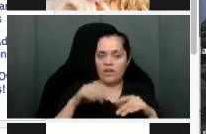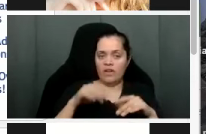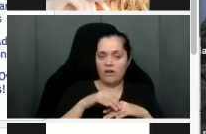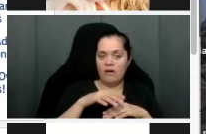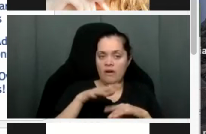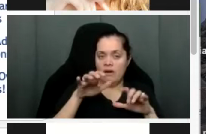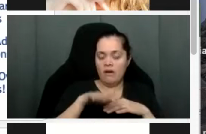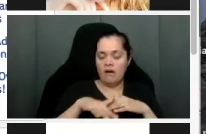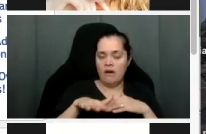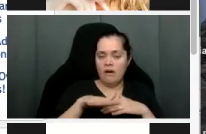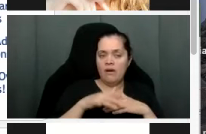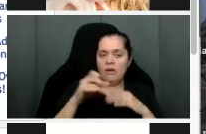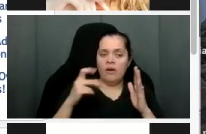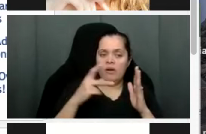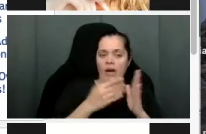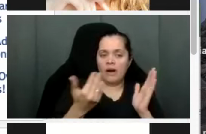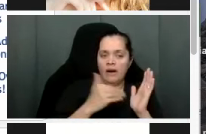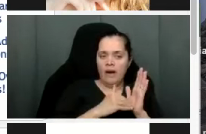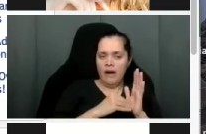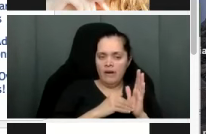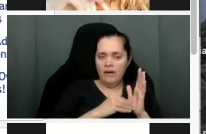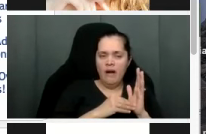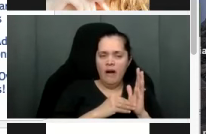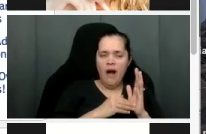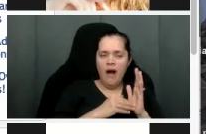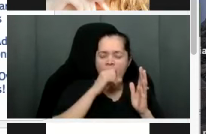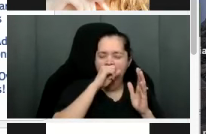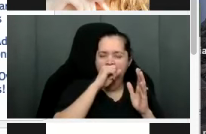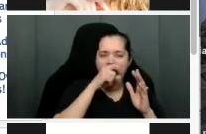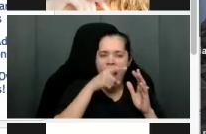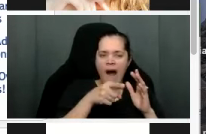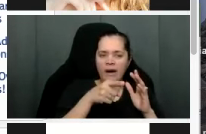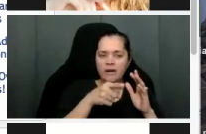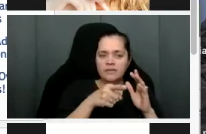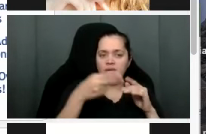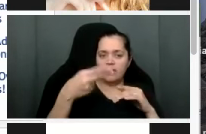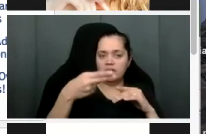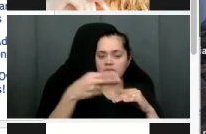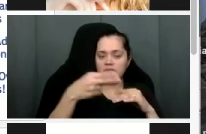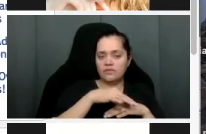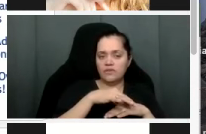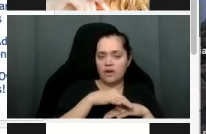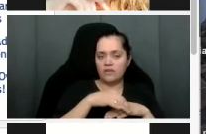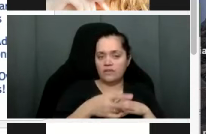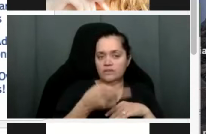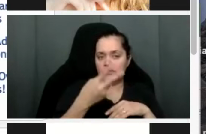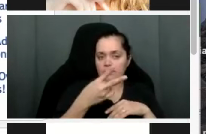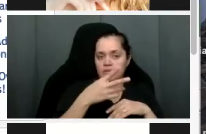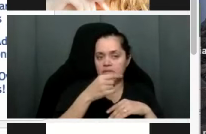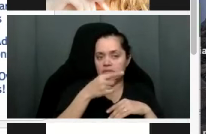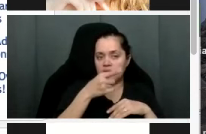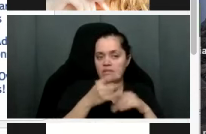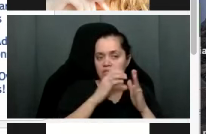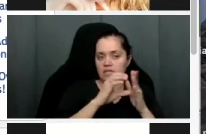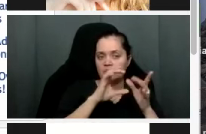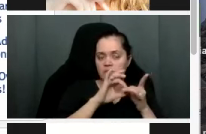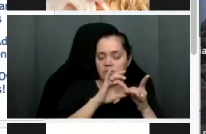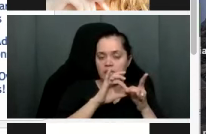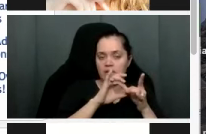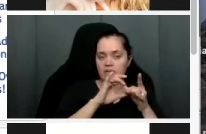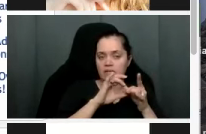Iceland. We want to go back again. Okay, there we go to Historical Geography 2. And this chapter is about